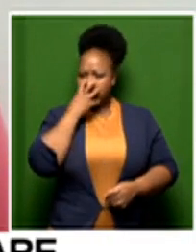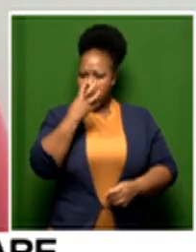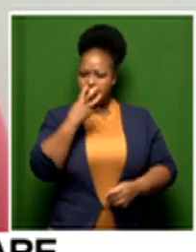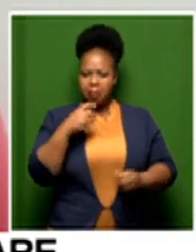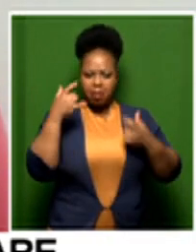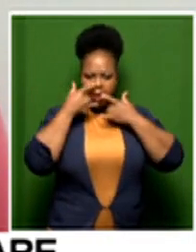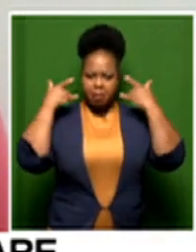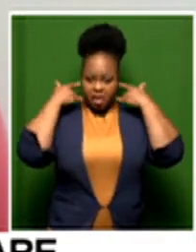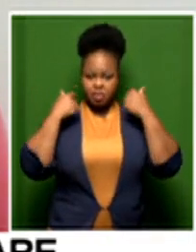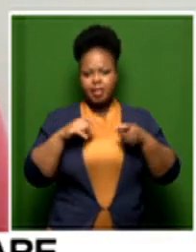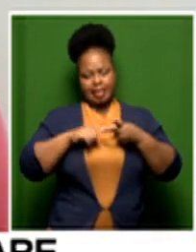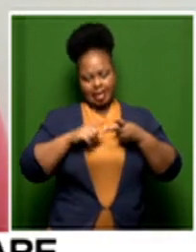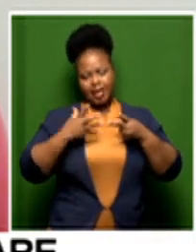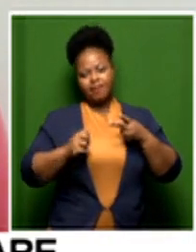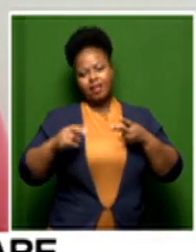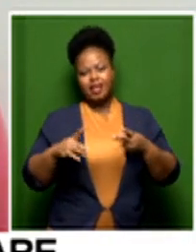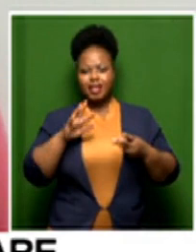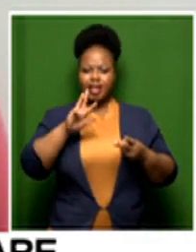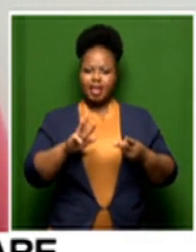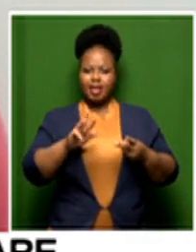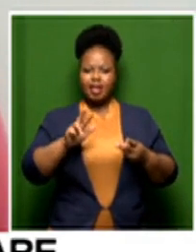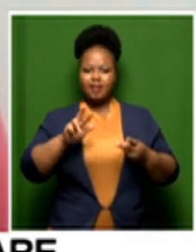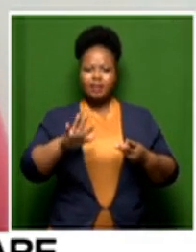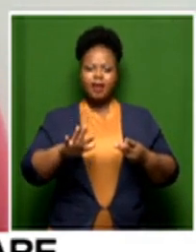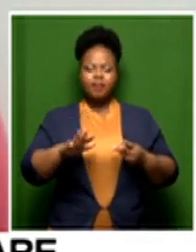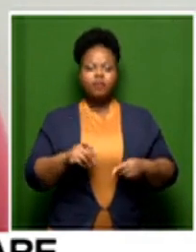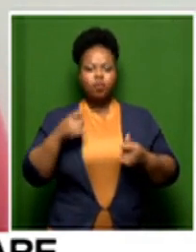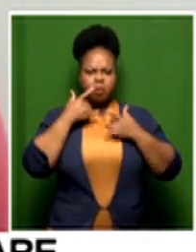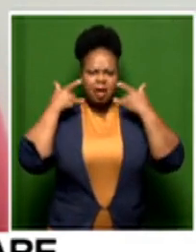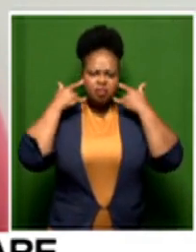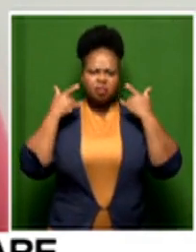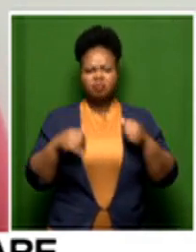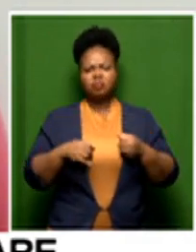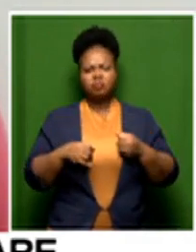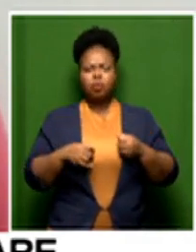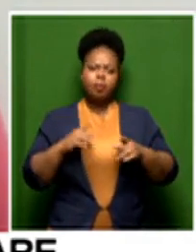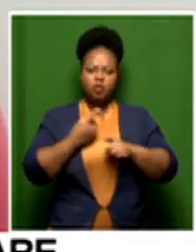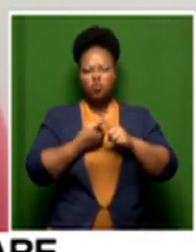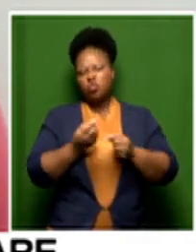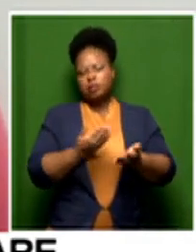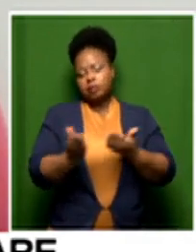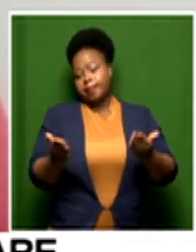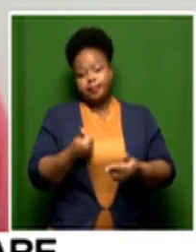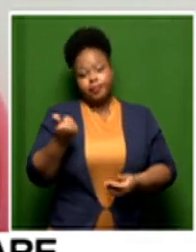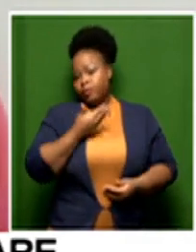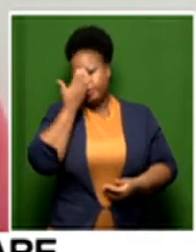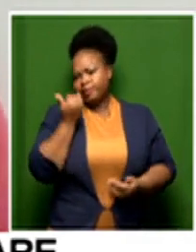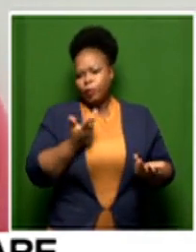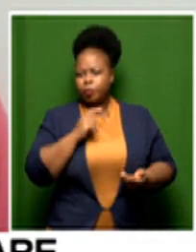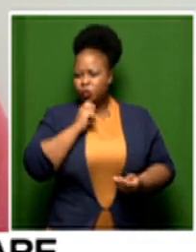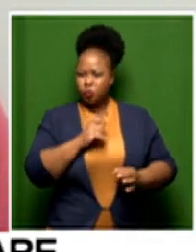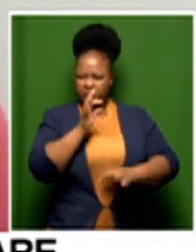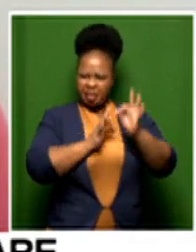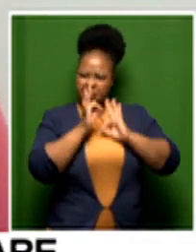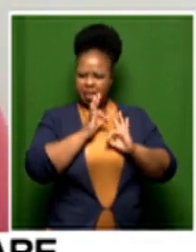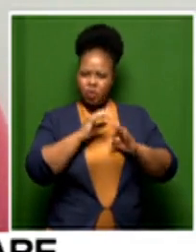mask, and there's also the N95 mask. All very technical, but for ordinary folk like us, please simplify